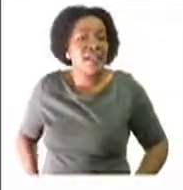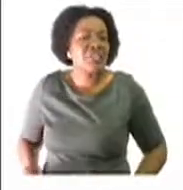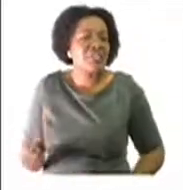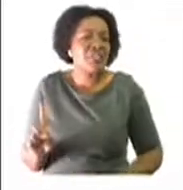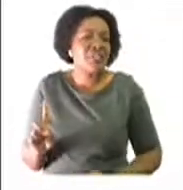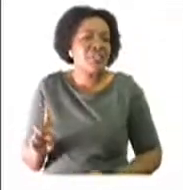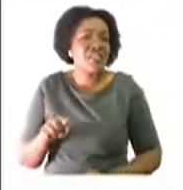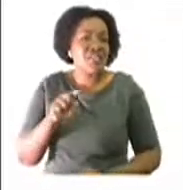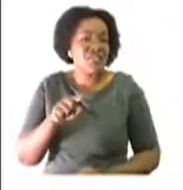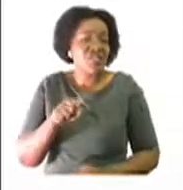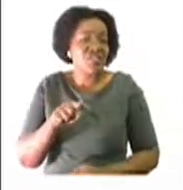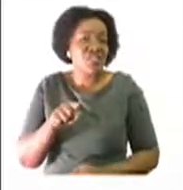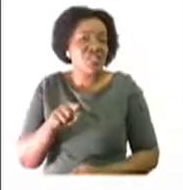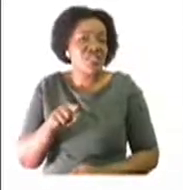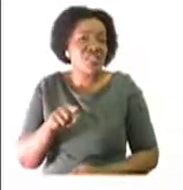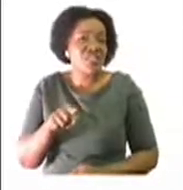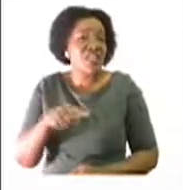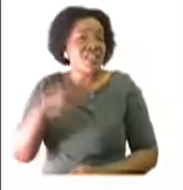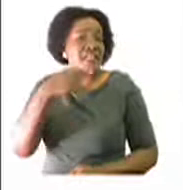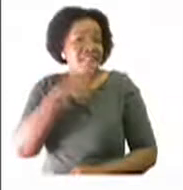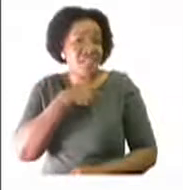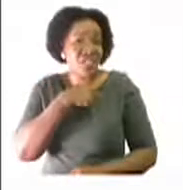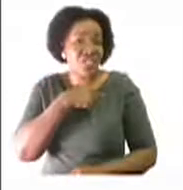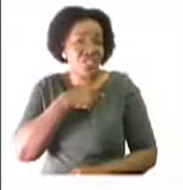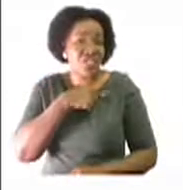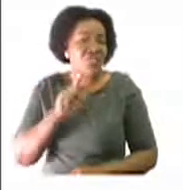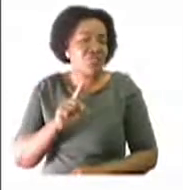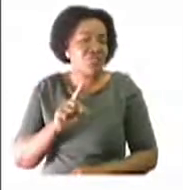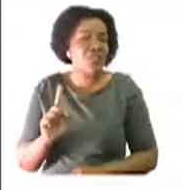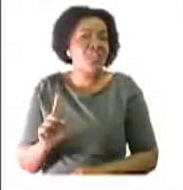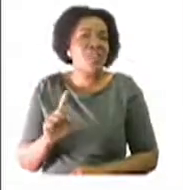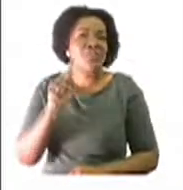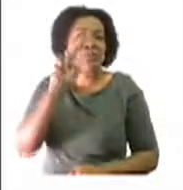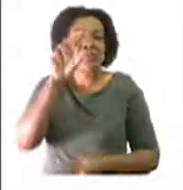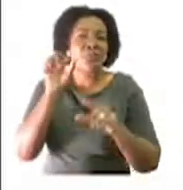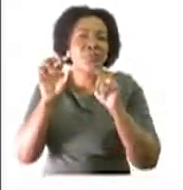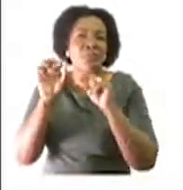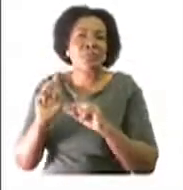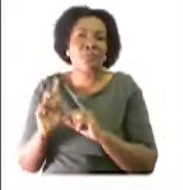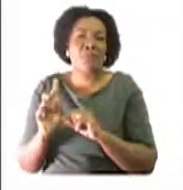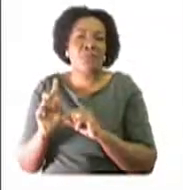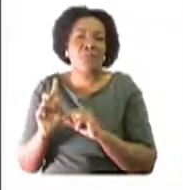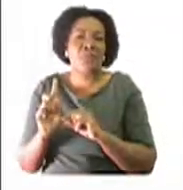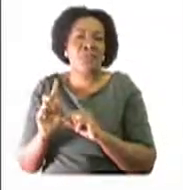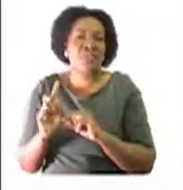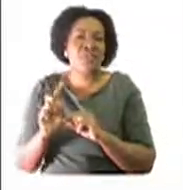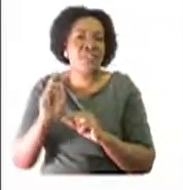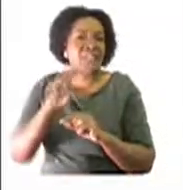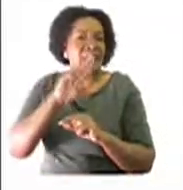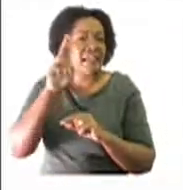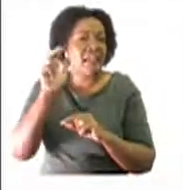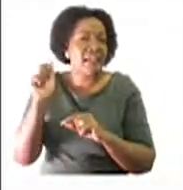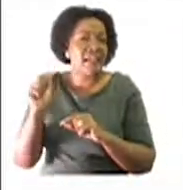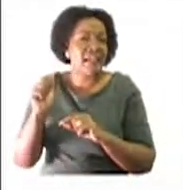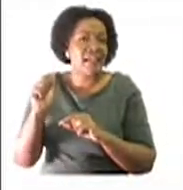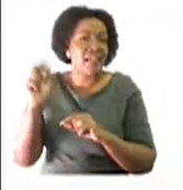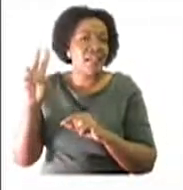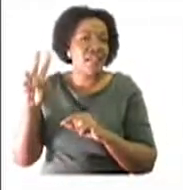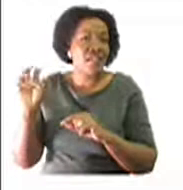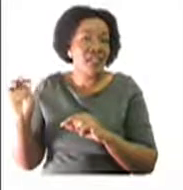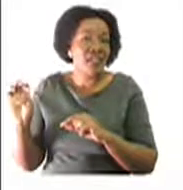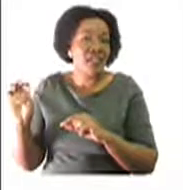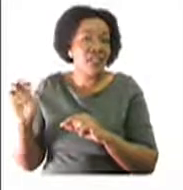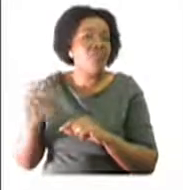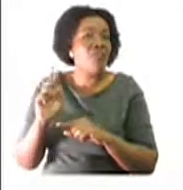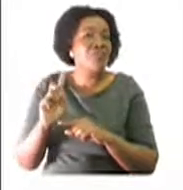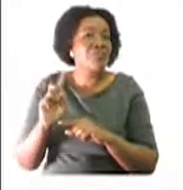you going to use Mary has a book, Mary have a book, or Mary had a book? Which